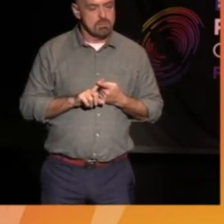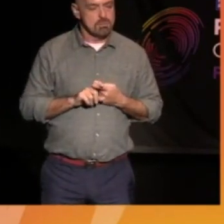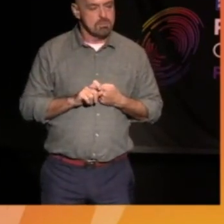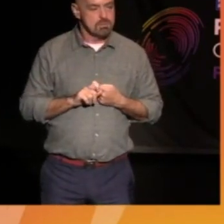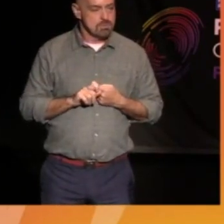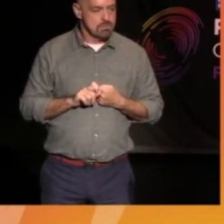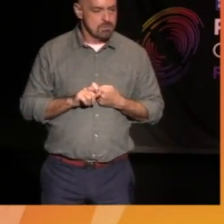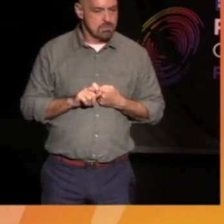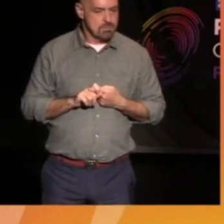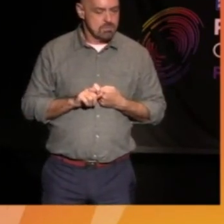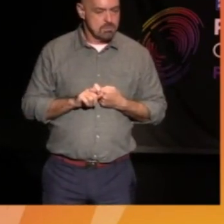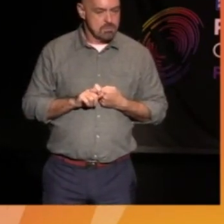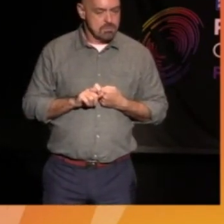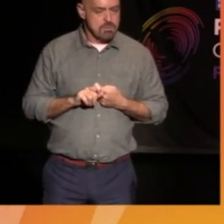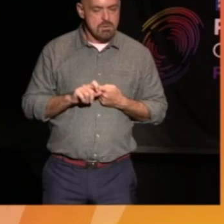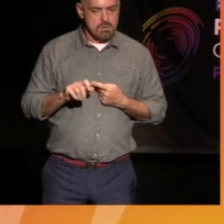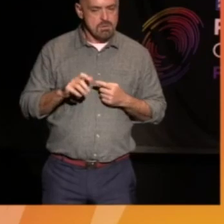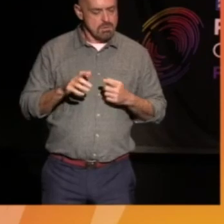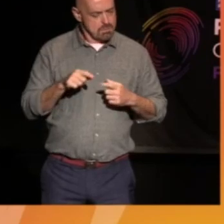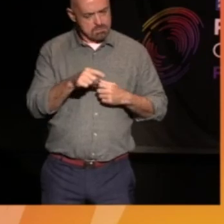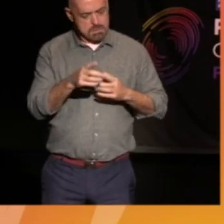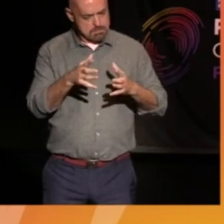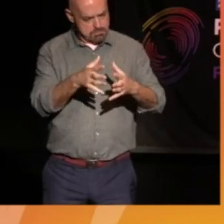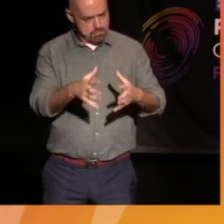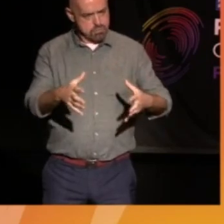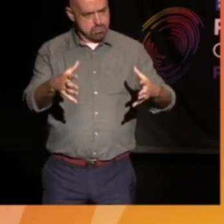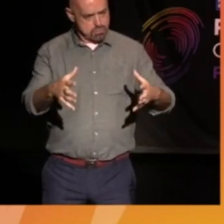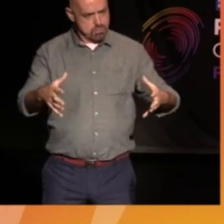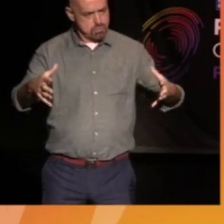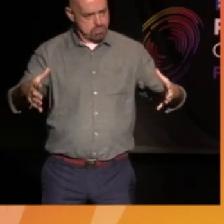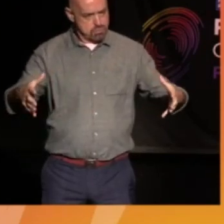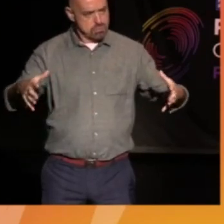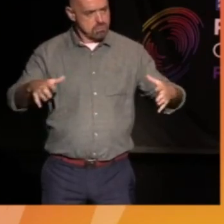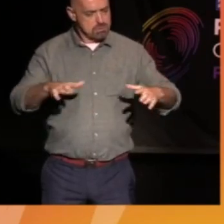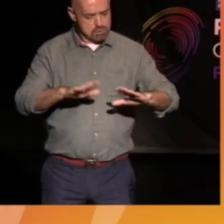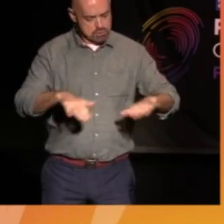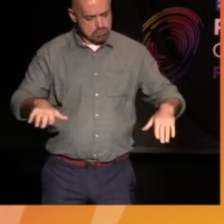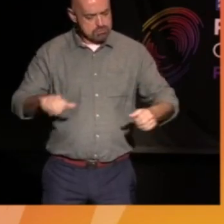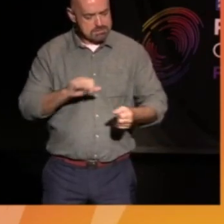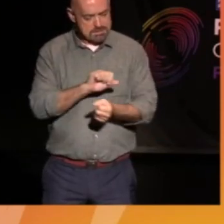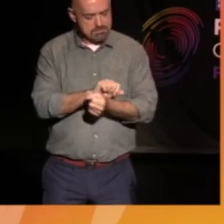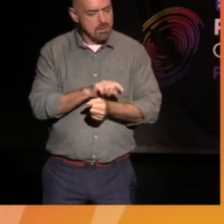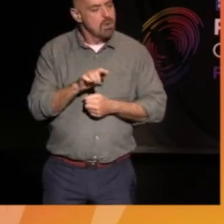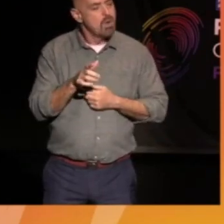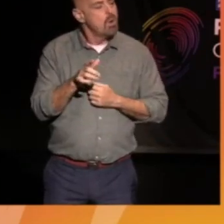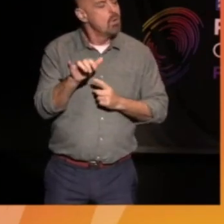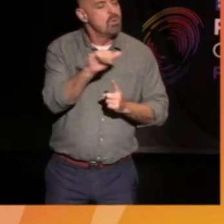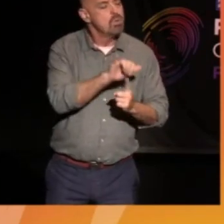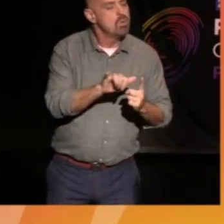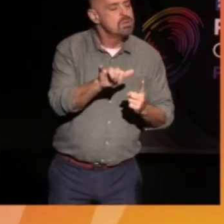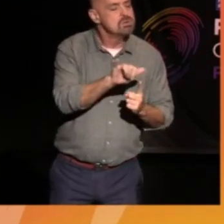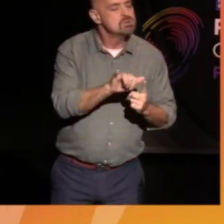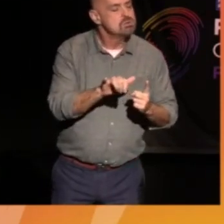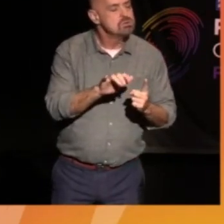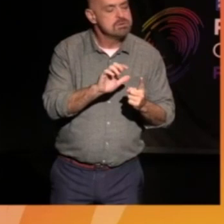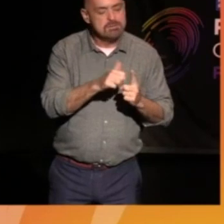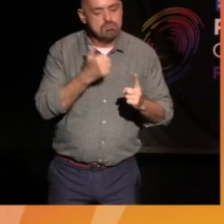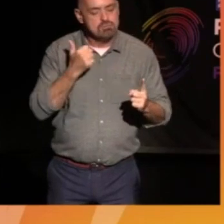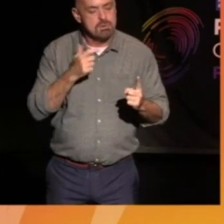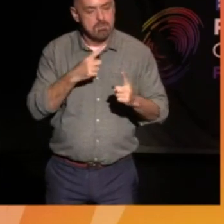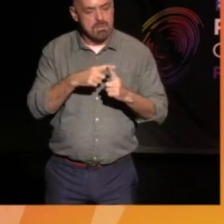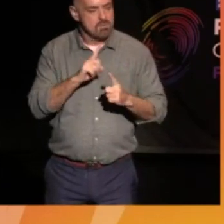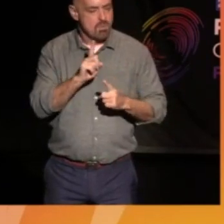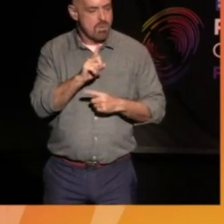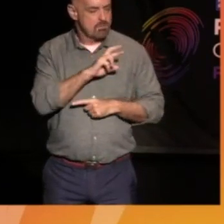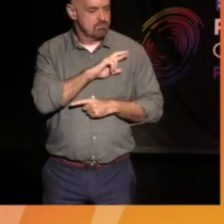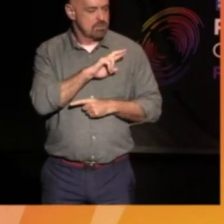to do with the rising numbers. You know, what are the industries where that's happening in, and what are the reasons for it